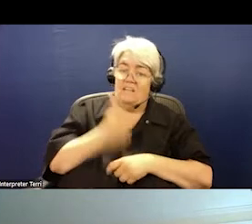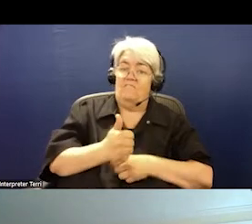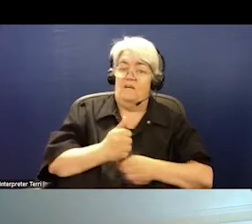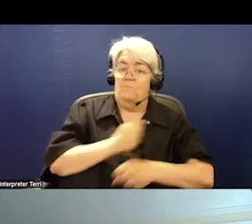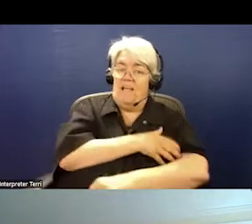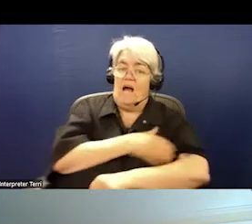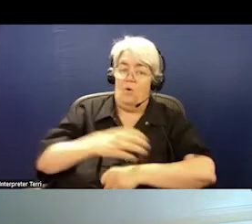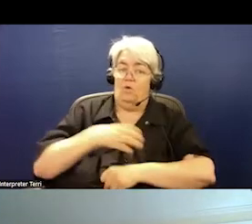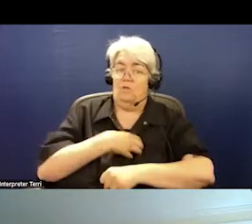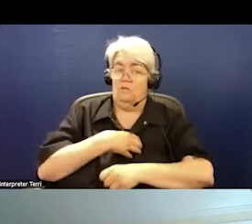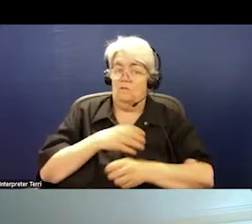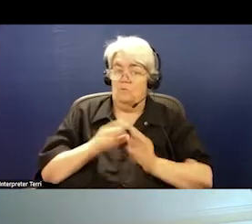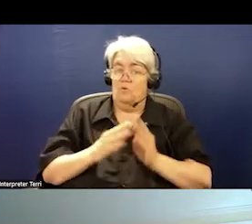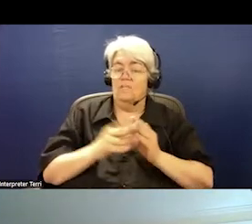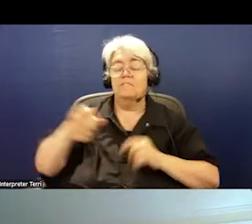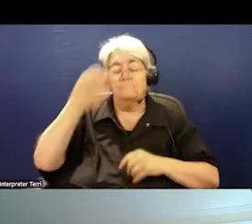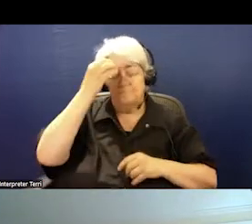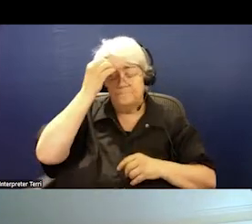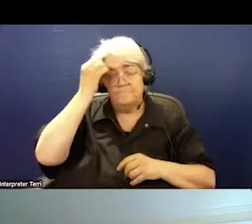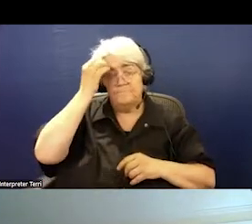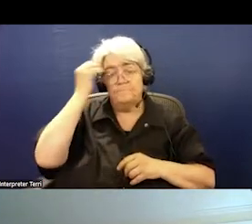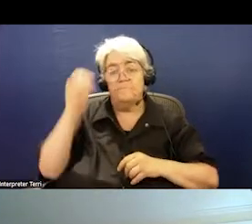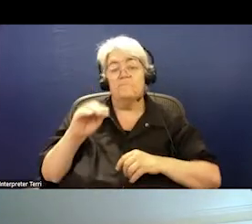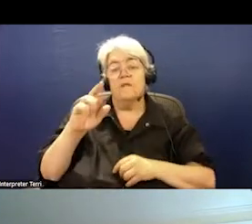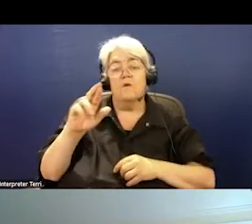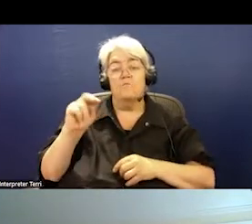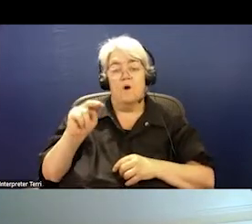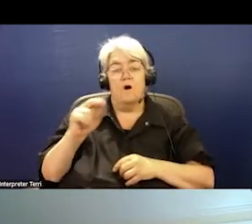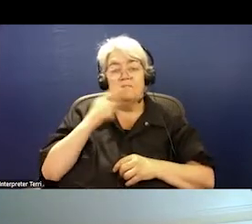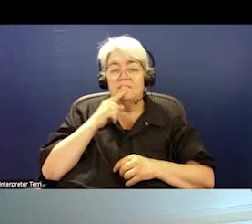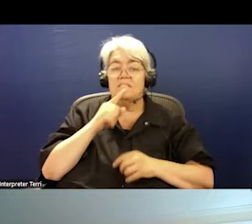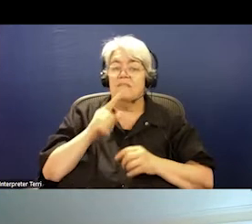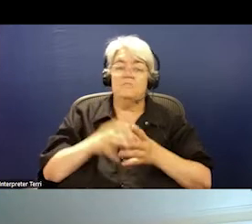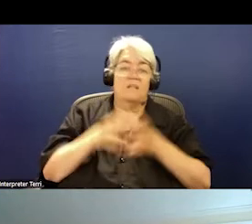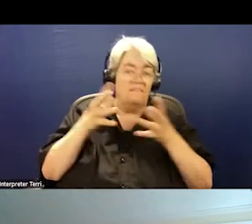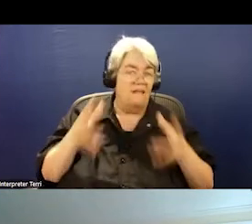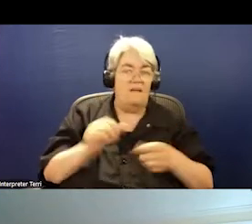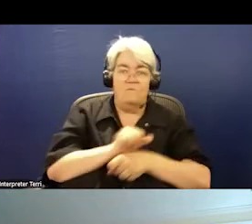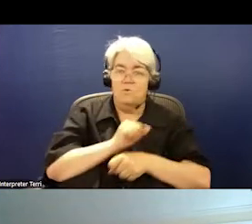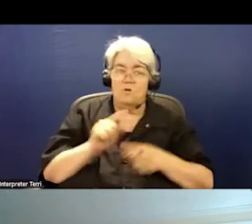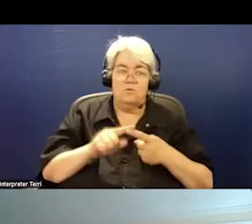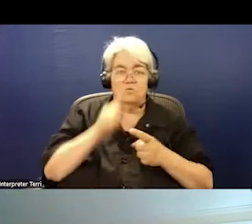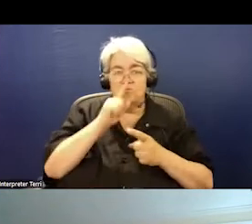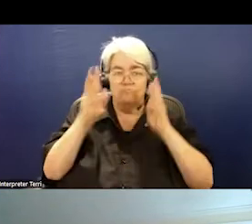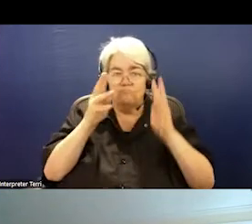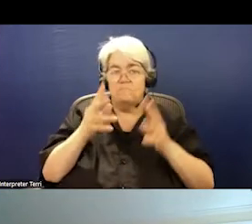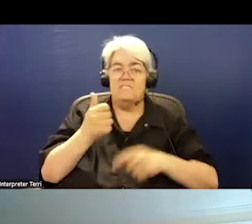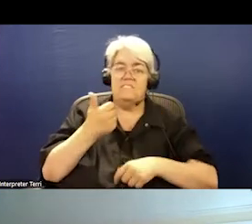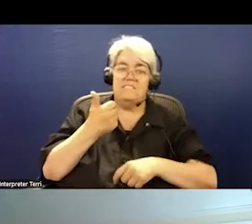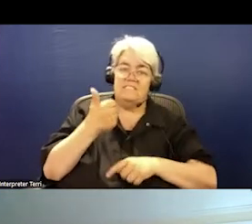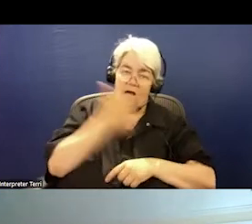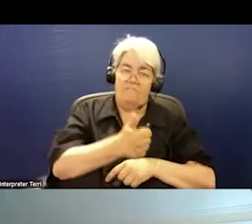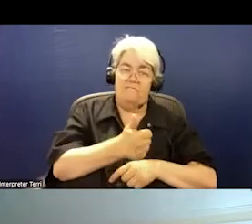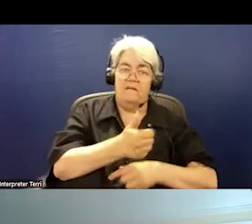So there's a huge amount of very important work going on right now to build self-empowered communities